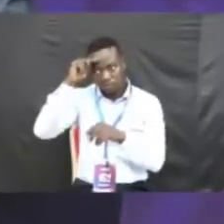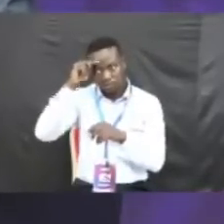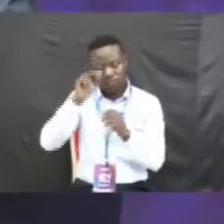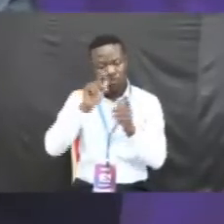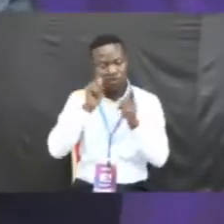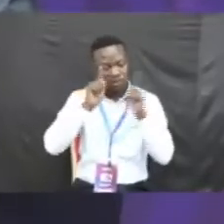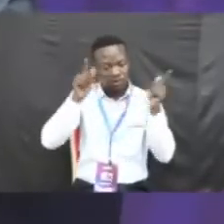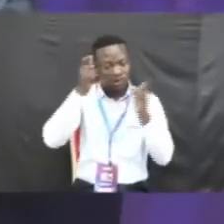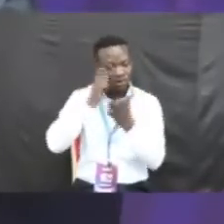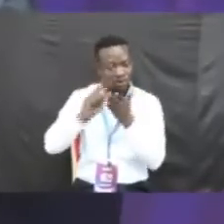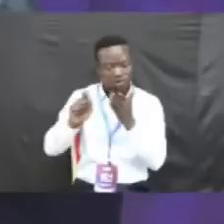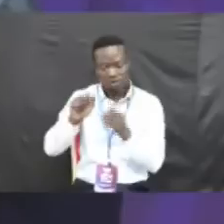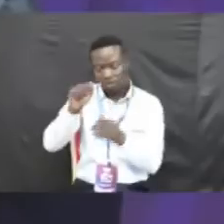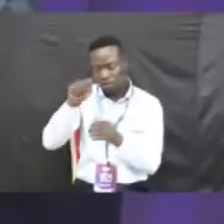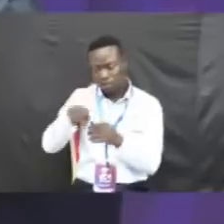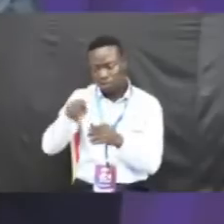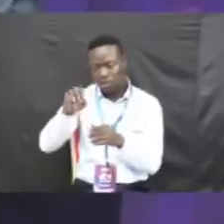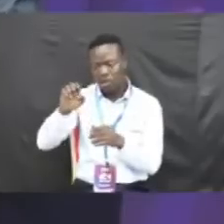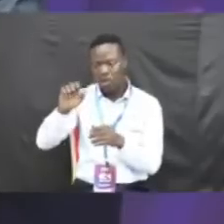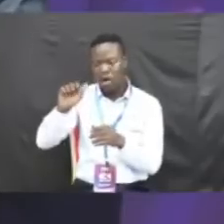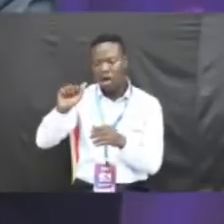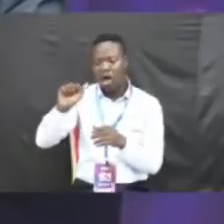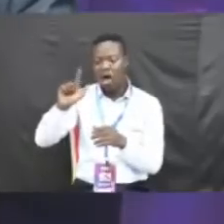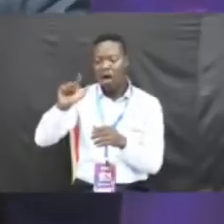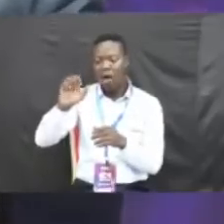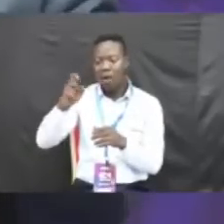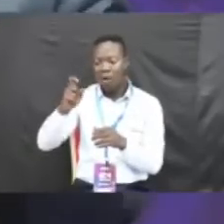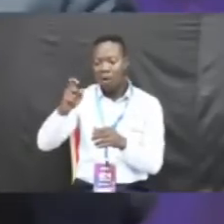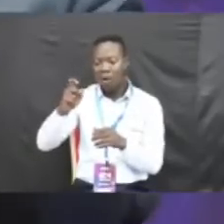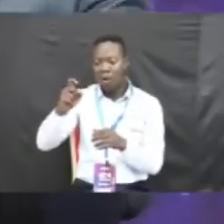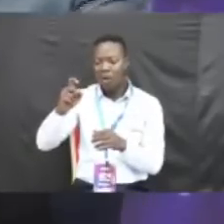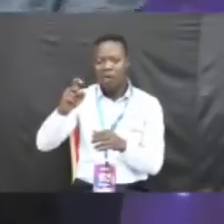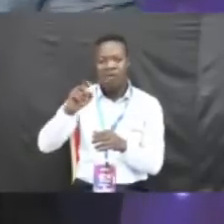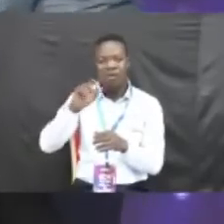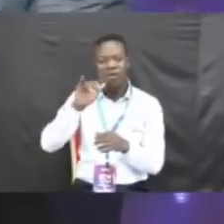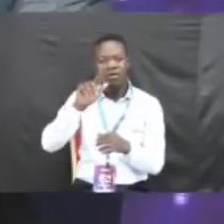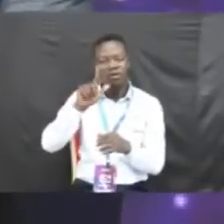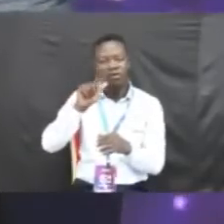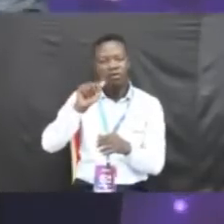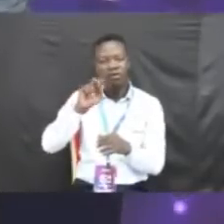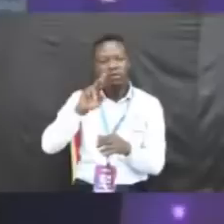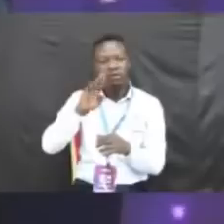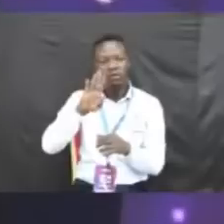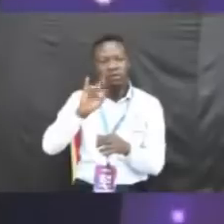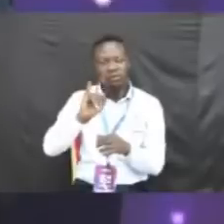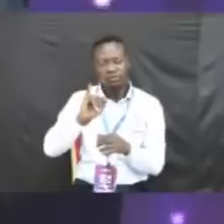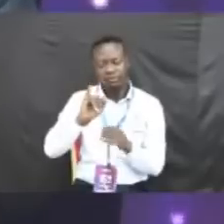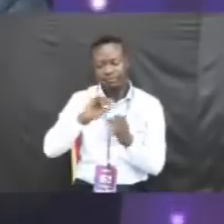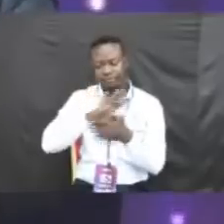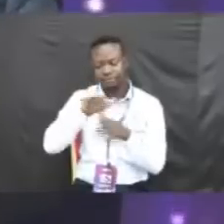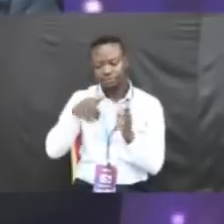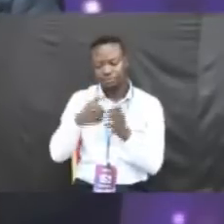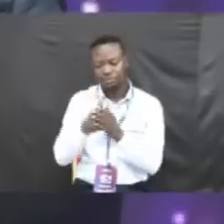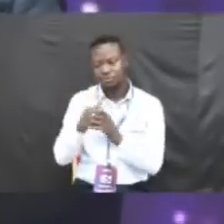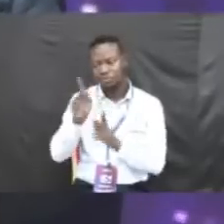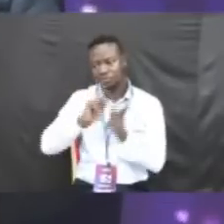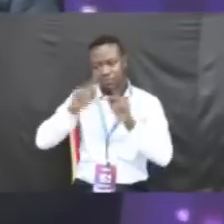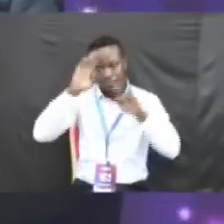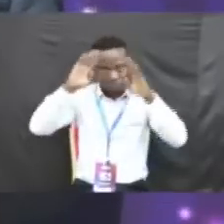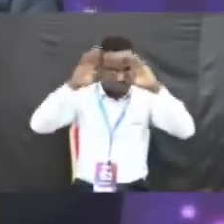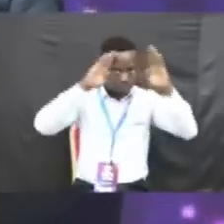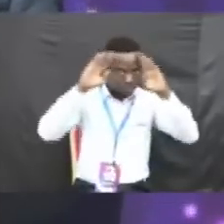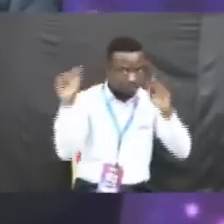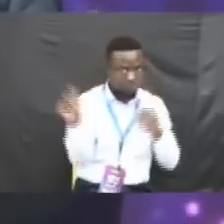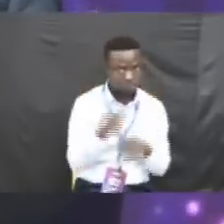Pentecost, Apostle Alex Naya Kumabi, all other protocols duly